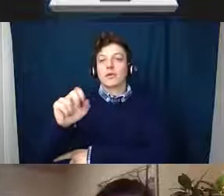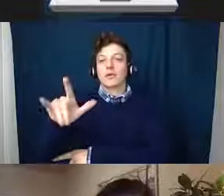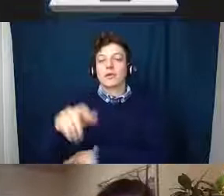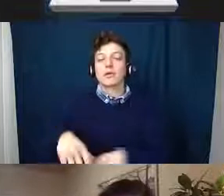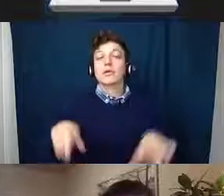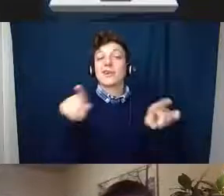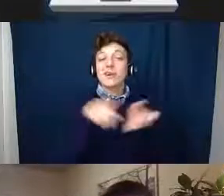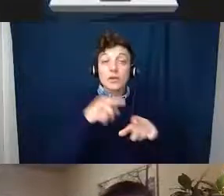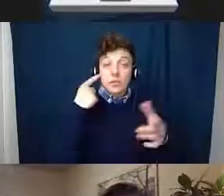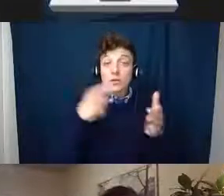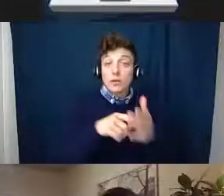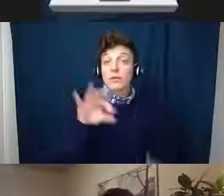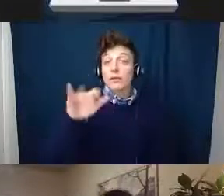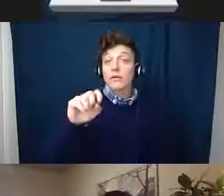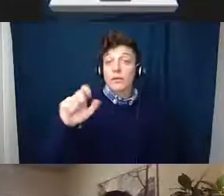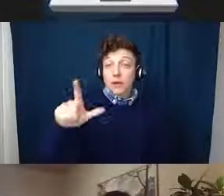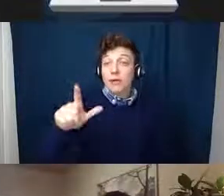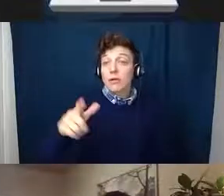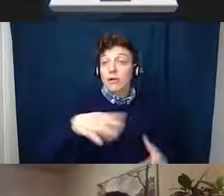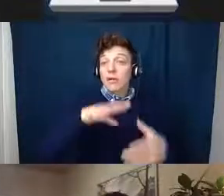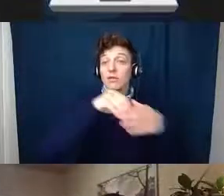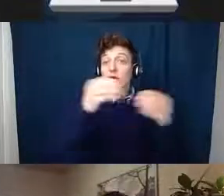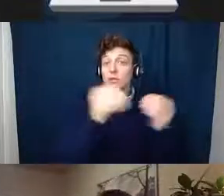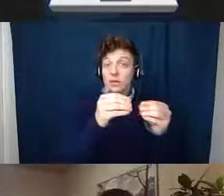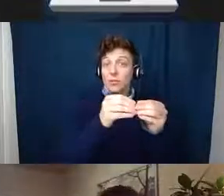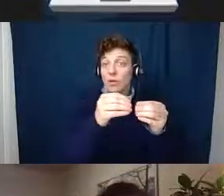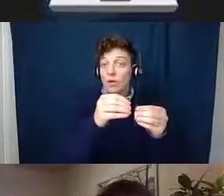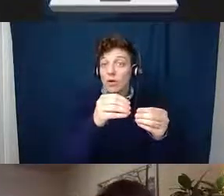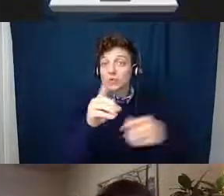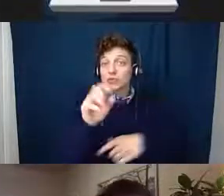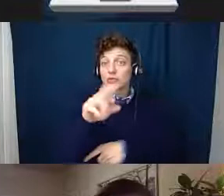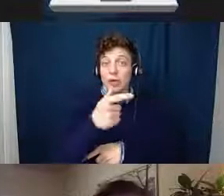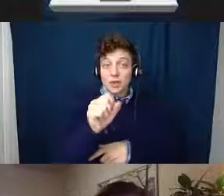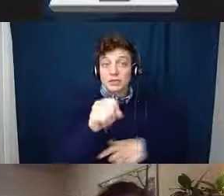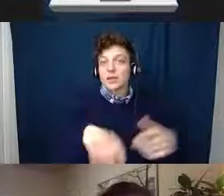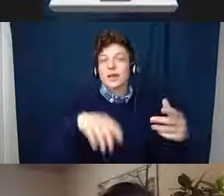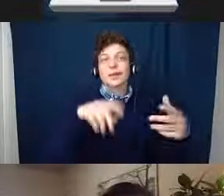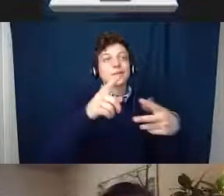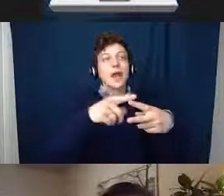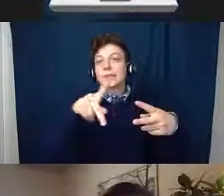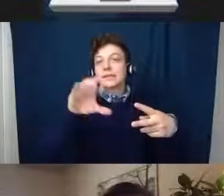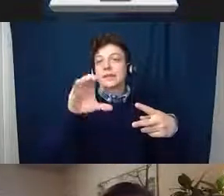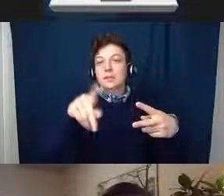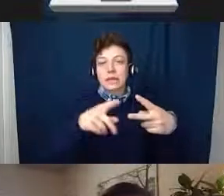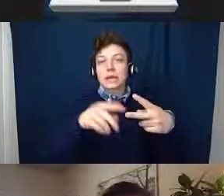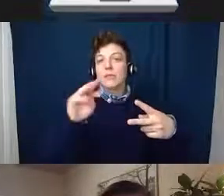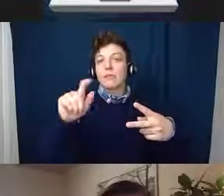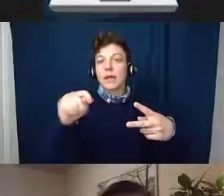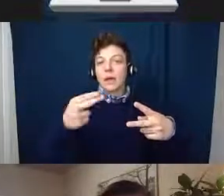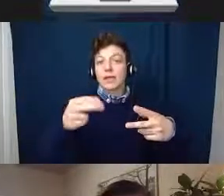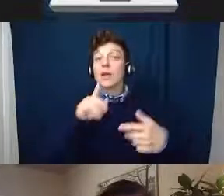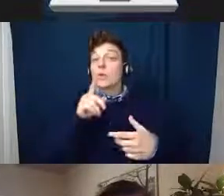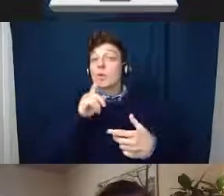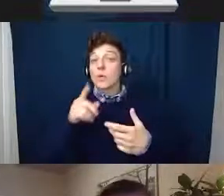other drugs like methamphetamine, PCP, and really strikingly in pressed pills made to look like